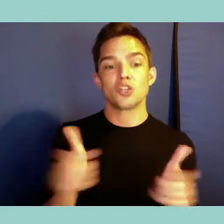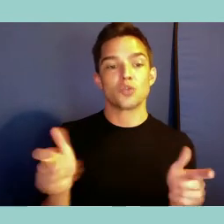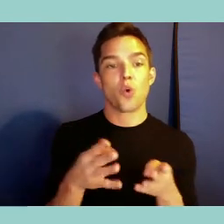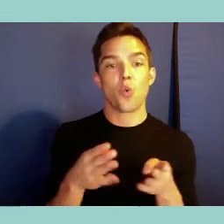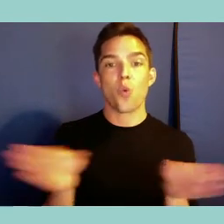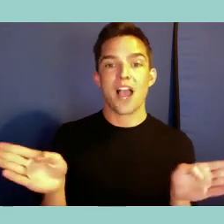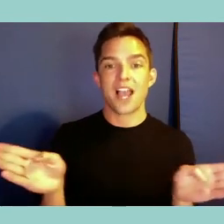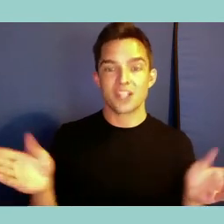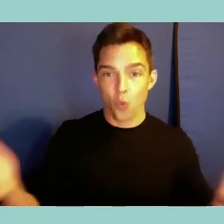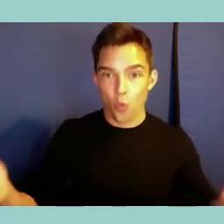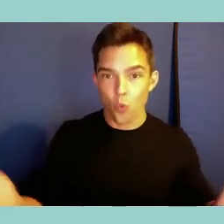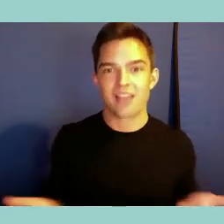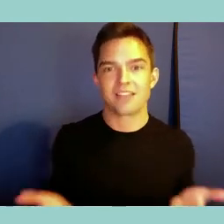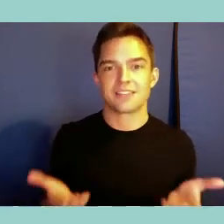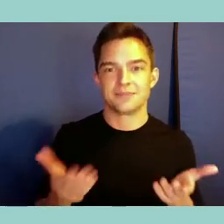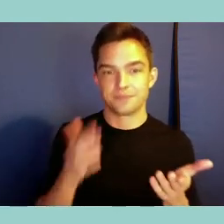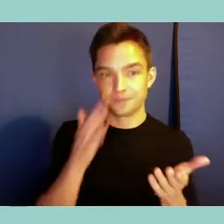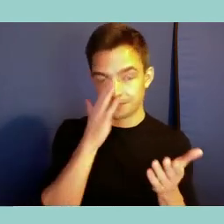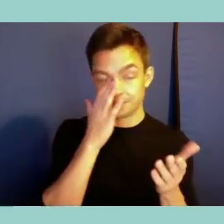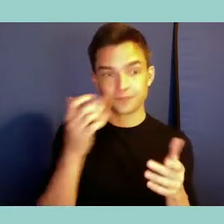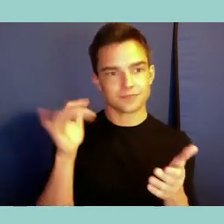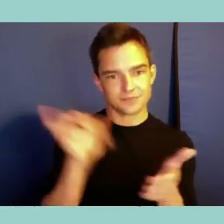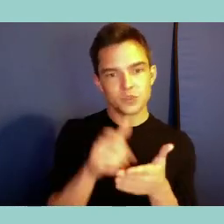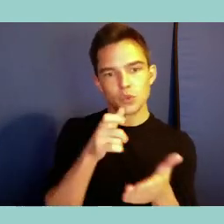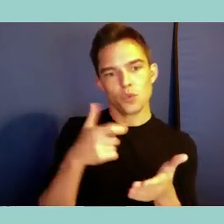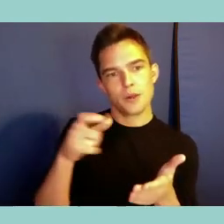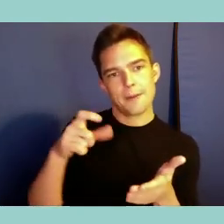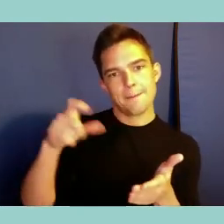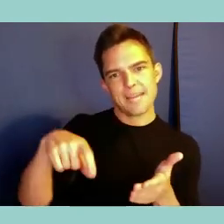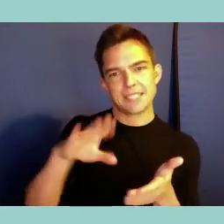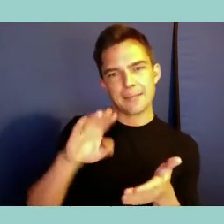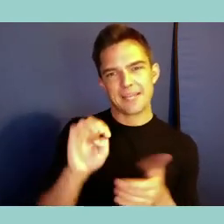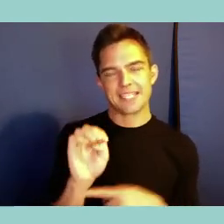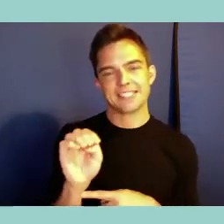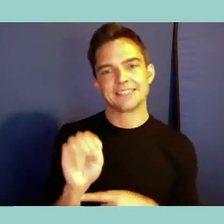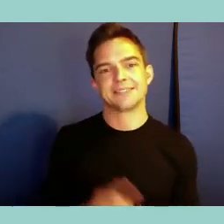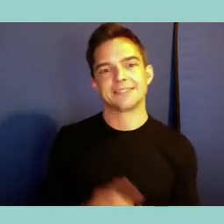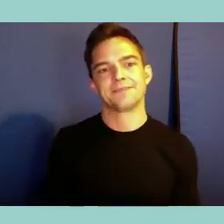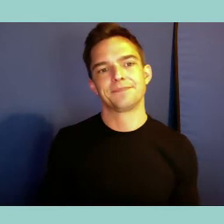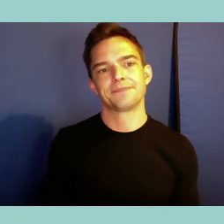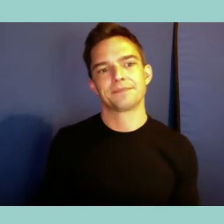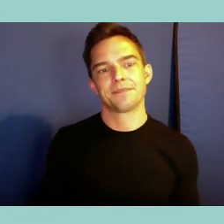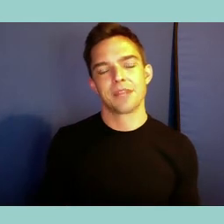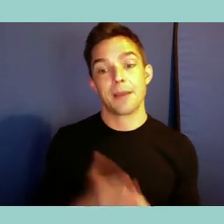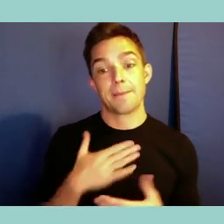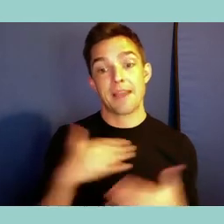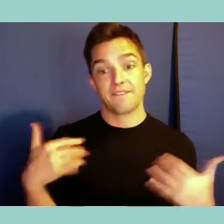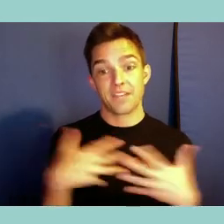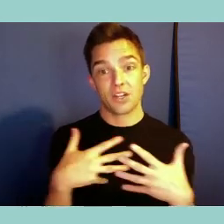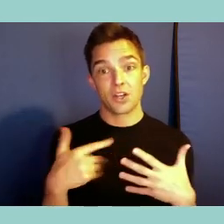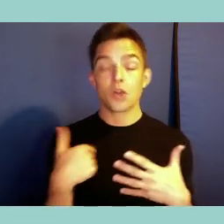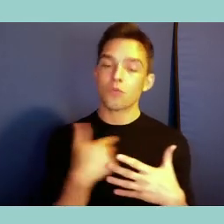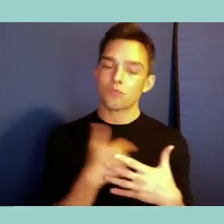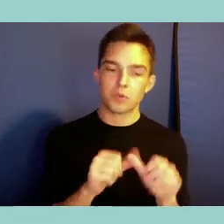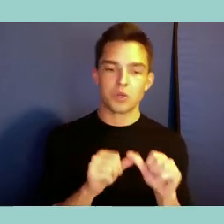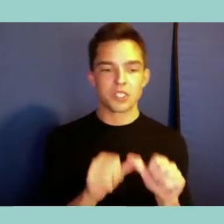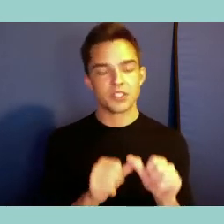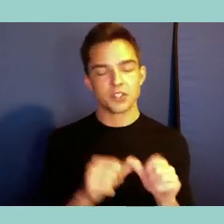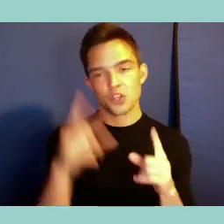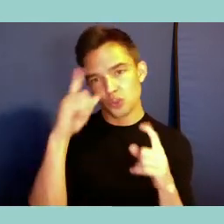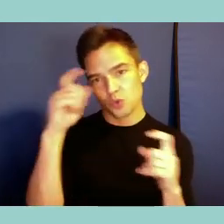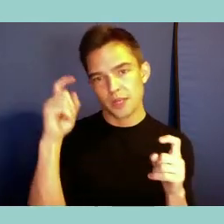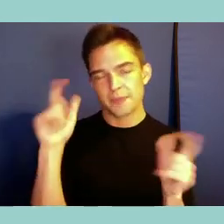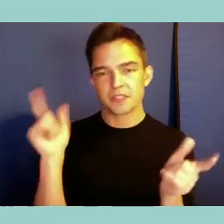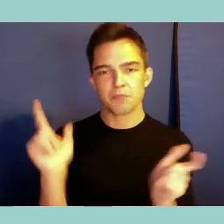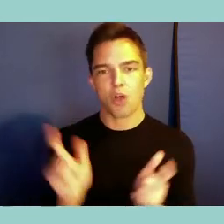This is who we are meant to be. And I'll tell you, my fear is that we will continue to dream